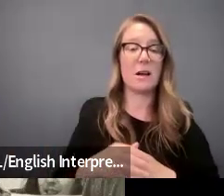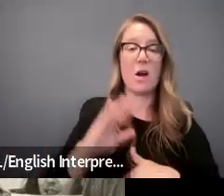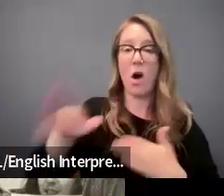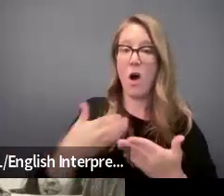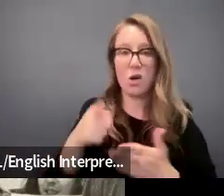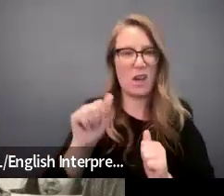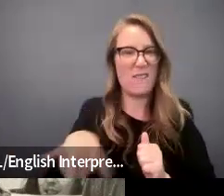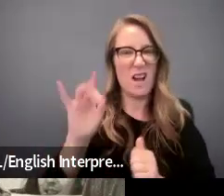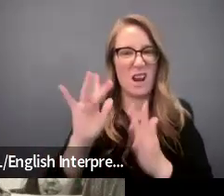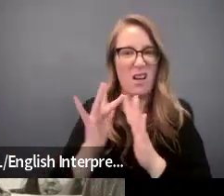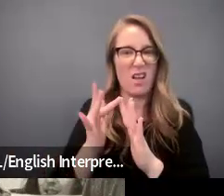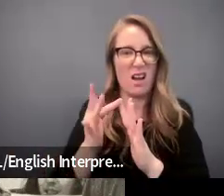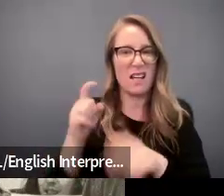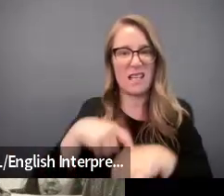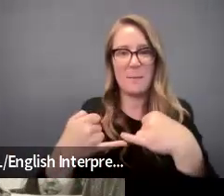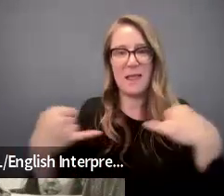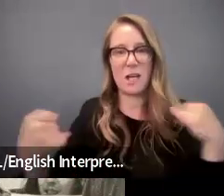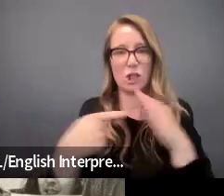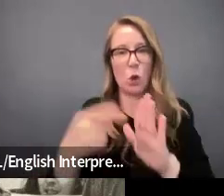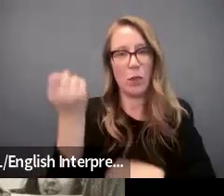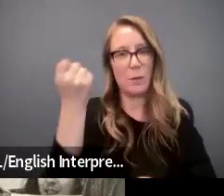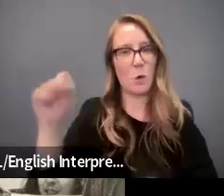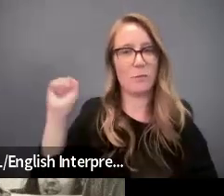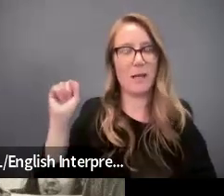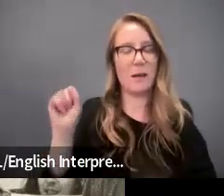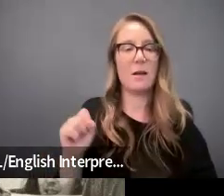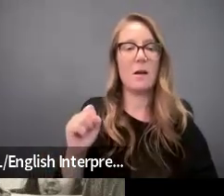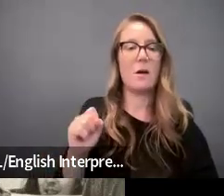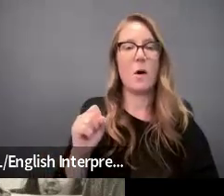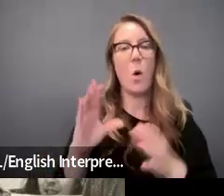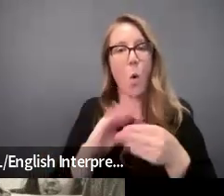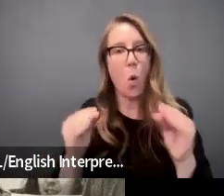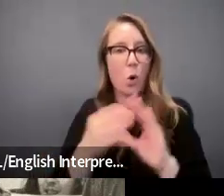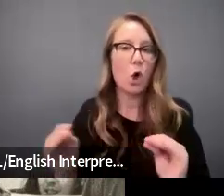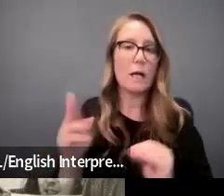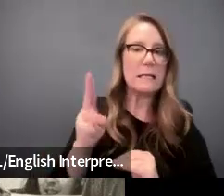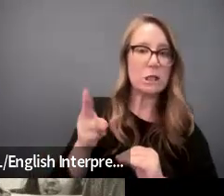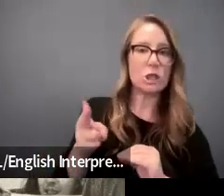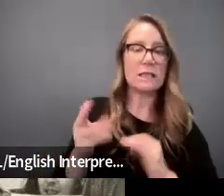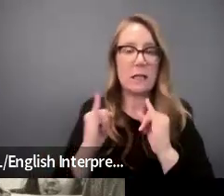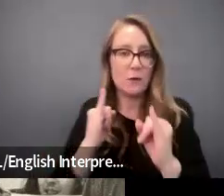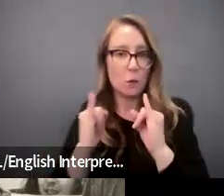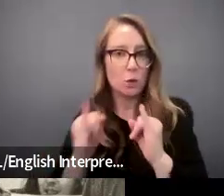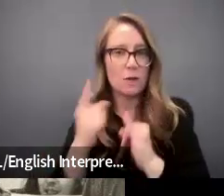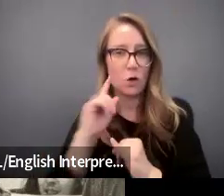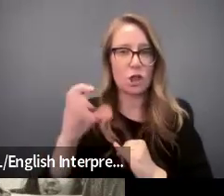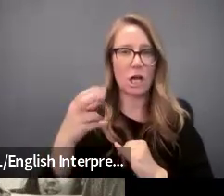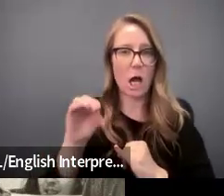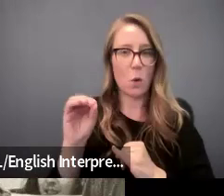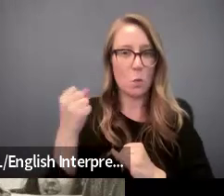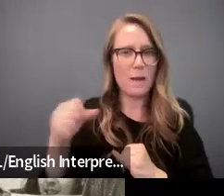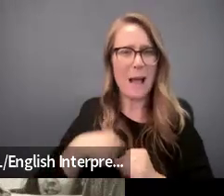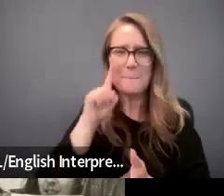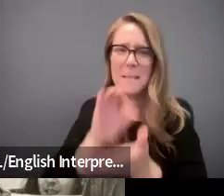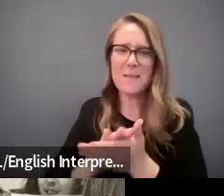found online on a timeline of the Movimiento, oral history interviews about the Chicano movement. I believe the sign on the